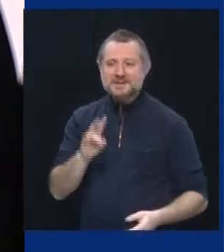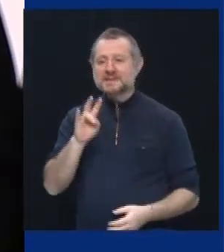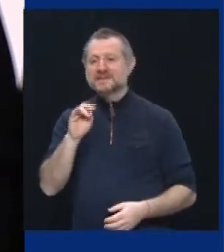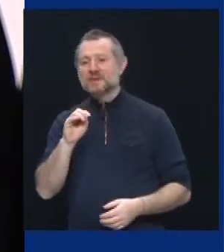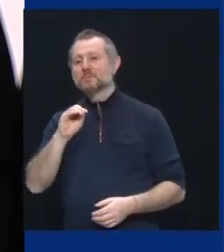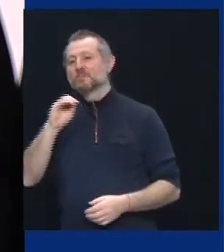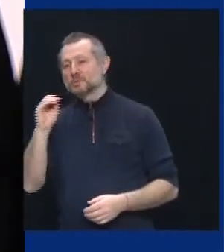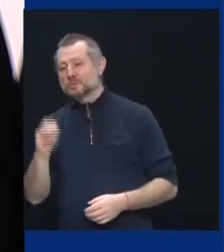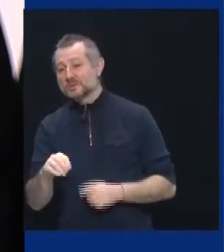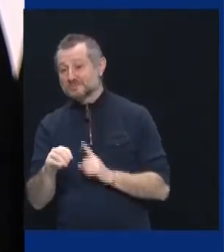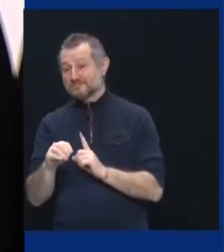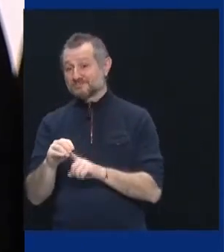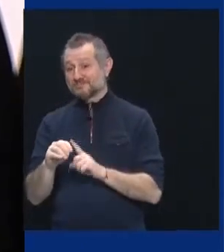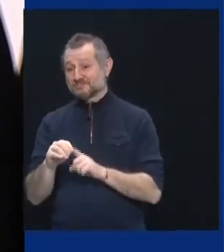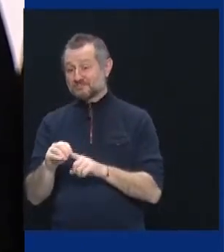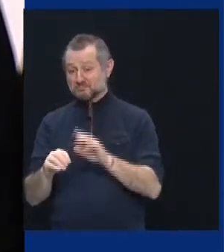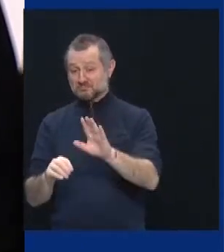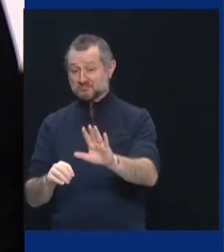we have the only data,